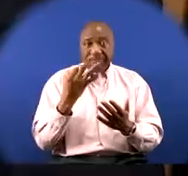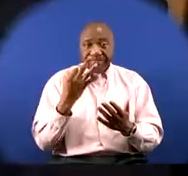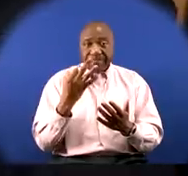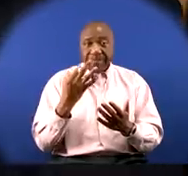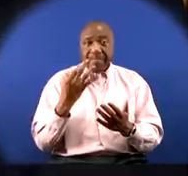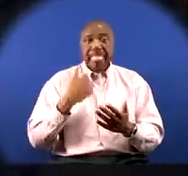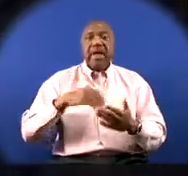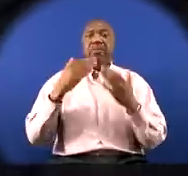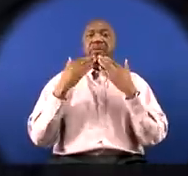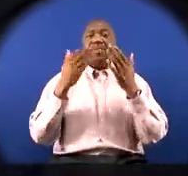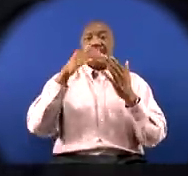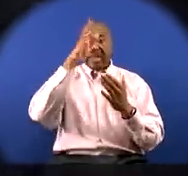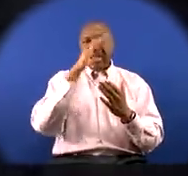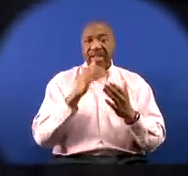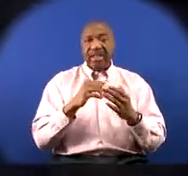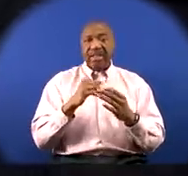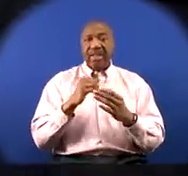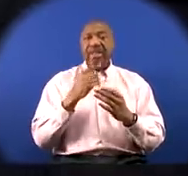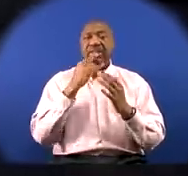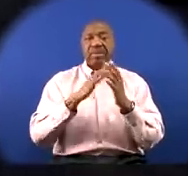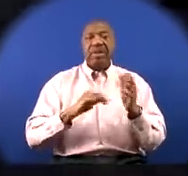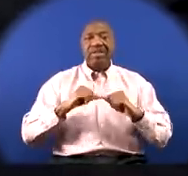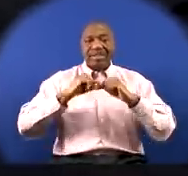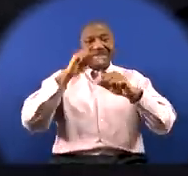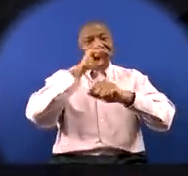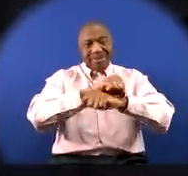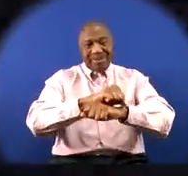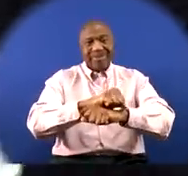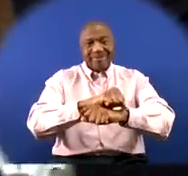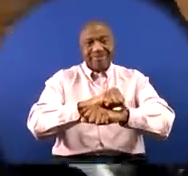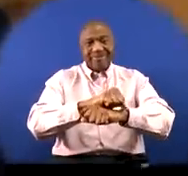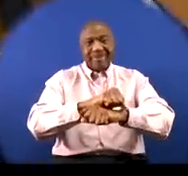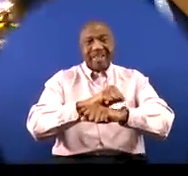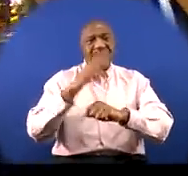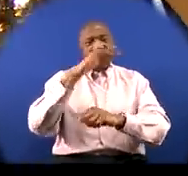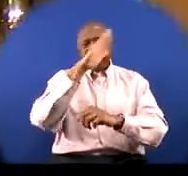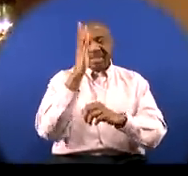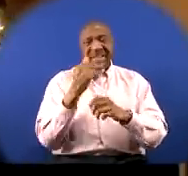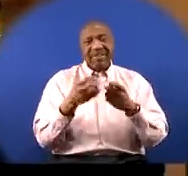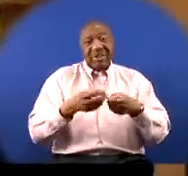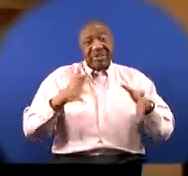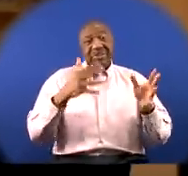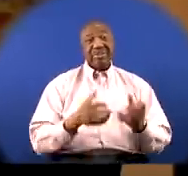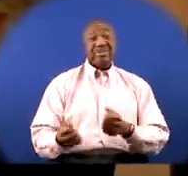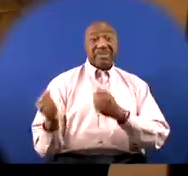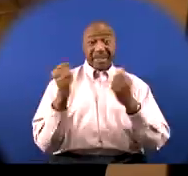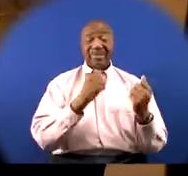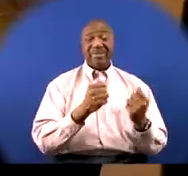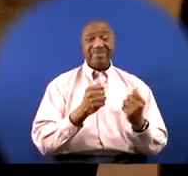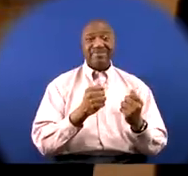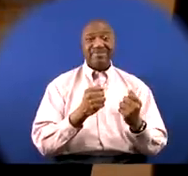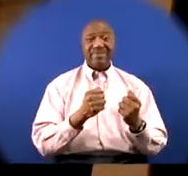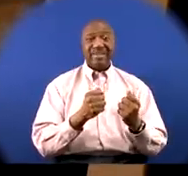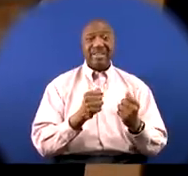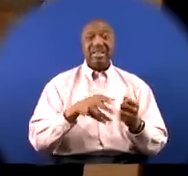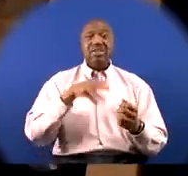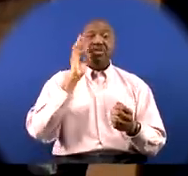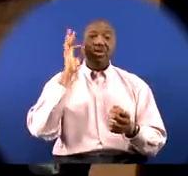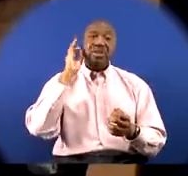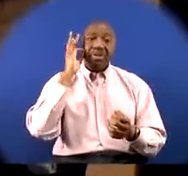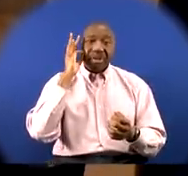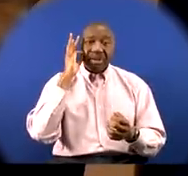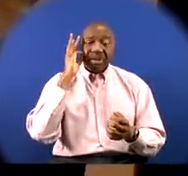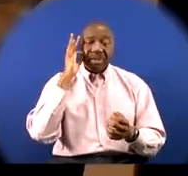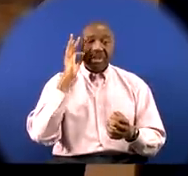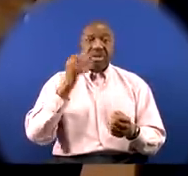we thank God that the blood still works and it will never lose its power. And as we drink together, we